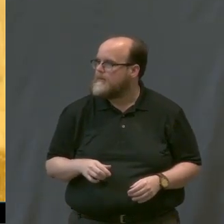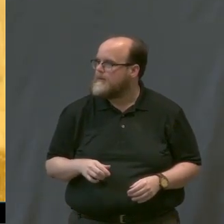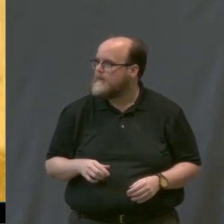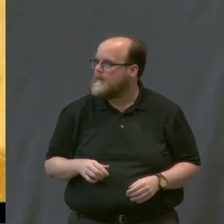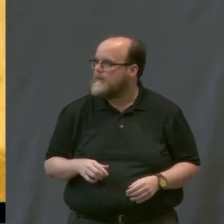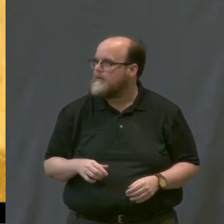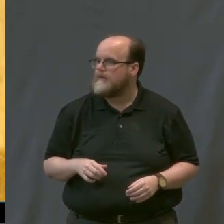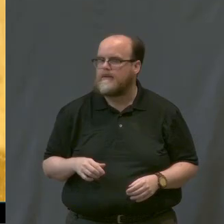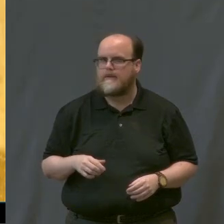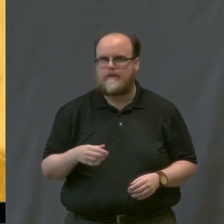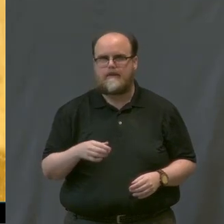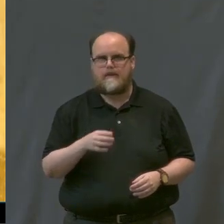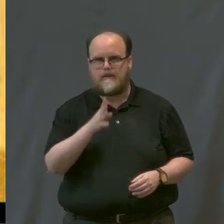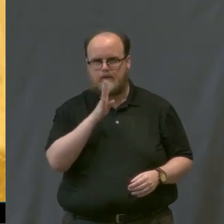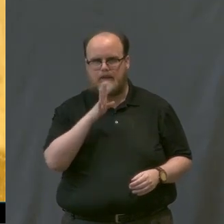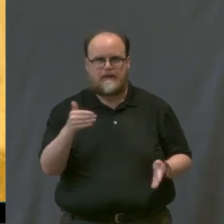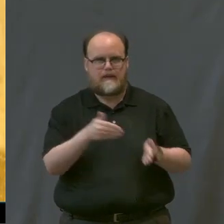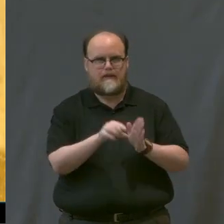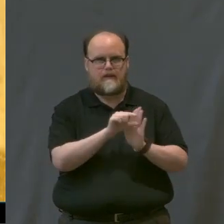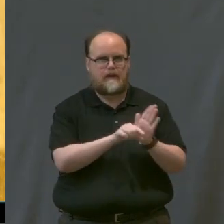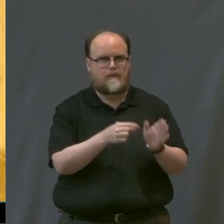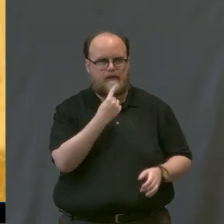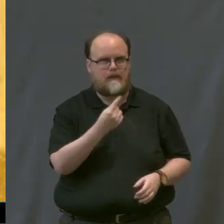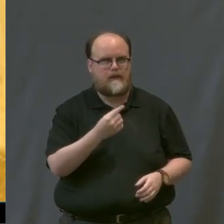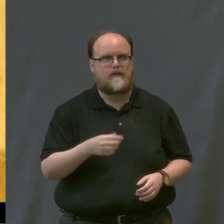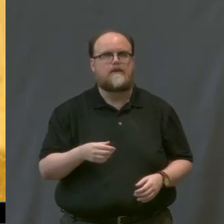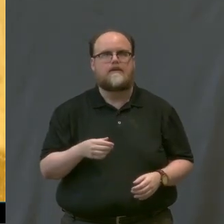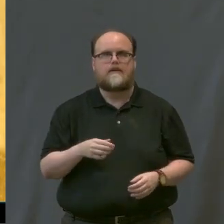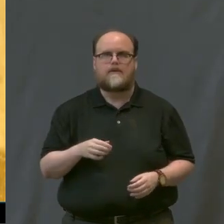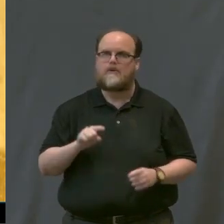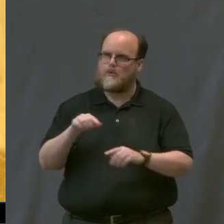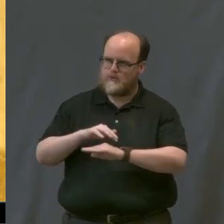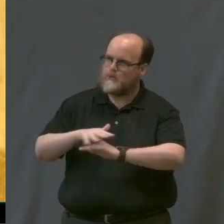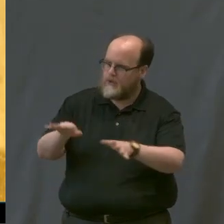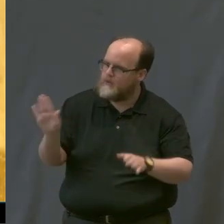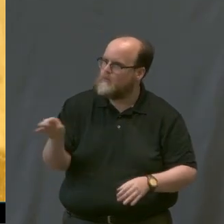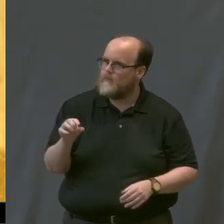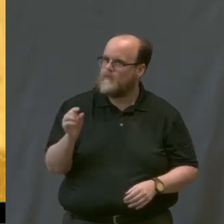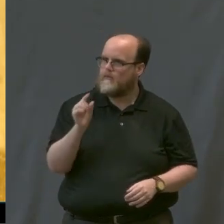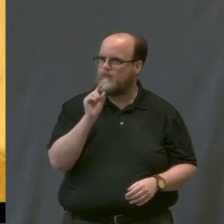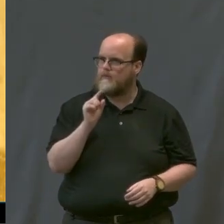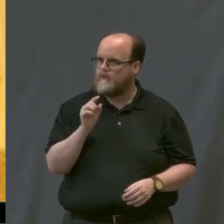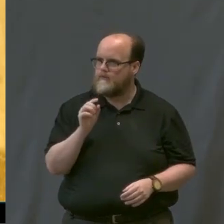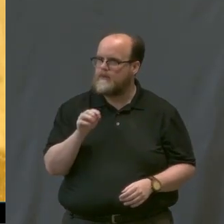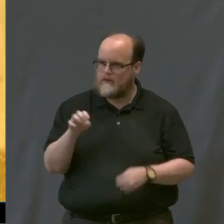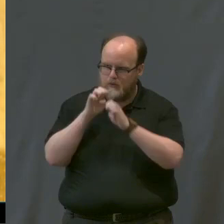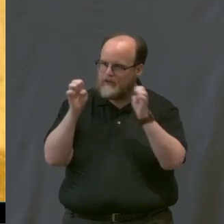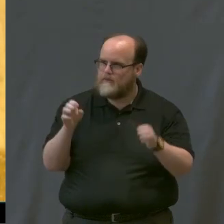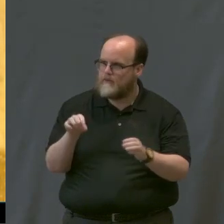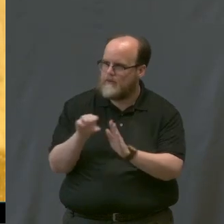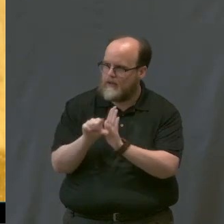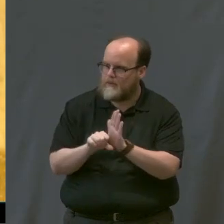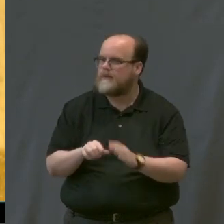In effect, it's speaking out against the gospel, or saying, go spread your evil